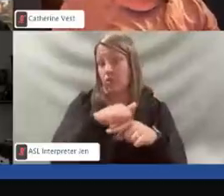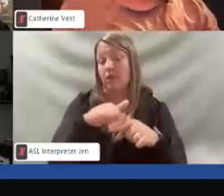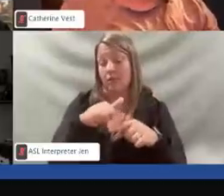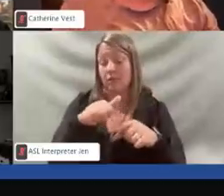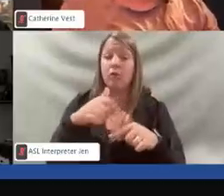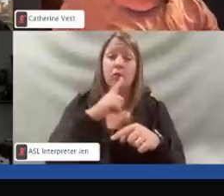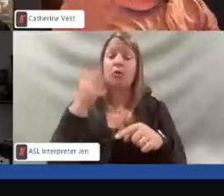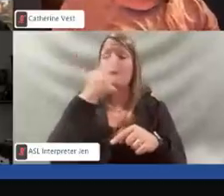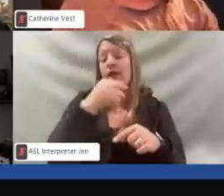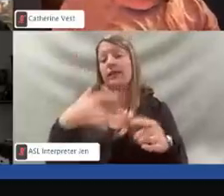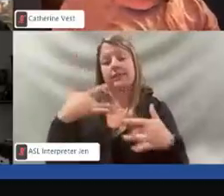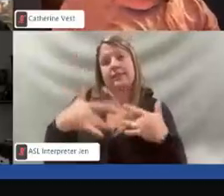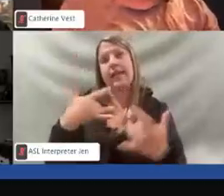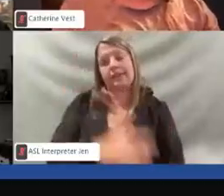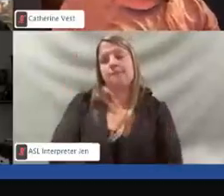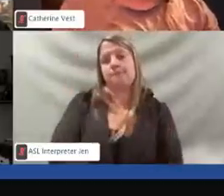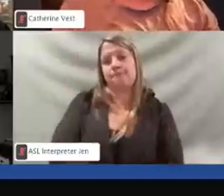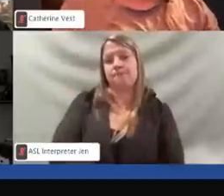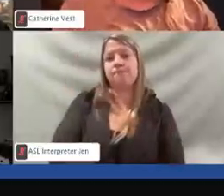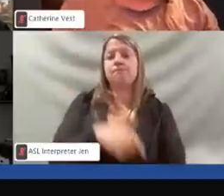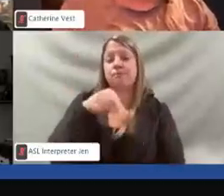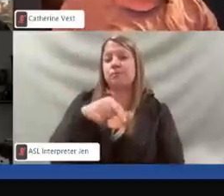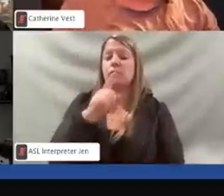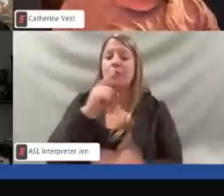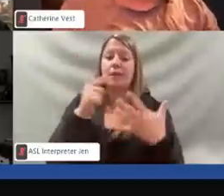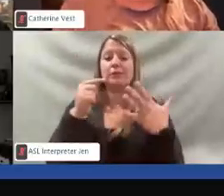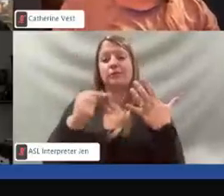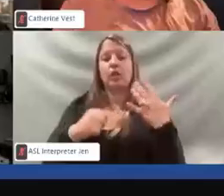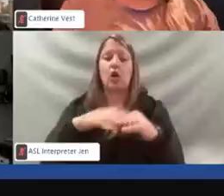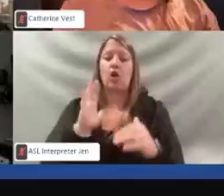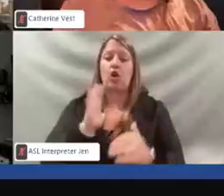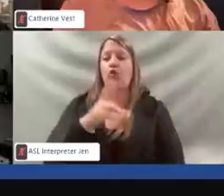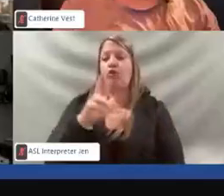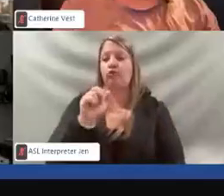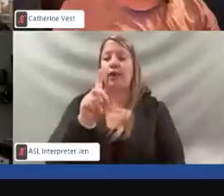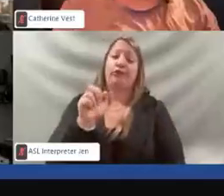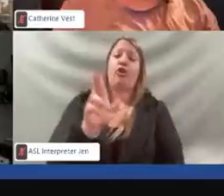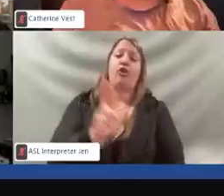we're pretty excited about that. So just a couple of things that are on our radar.